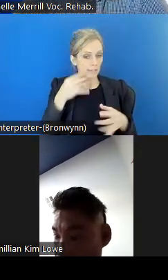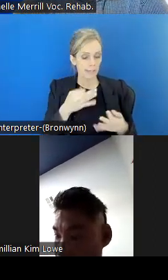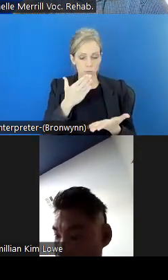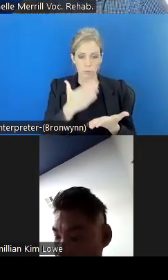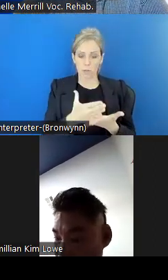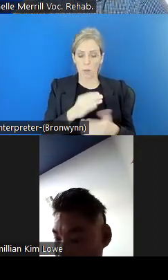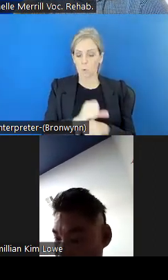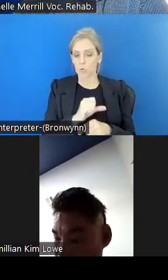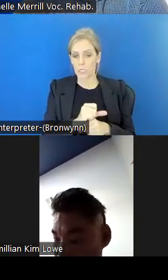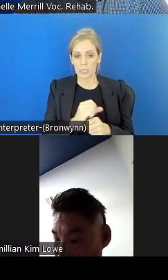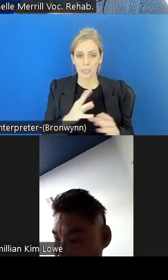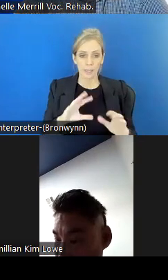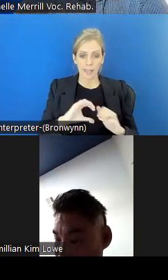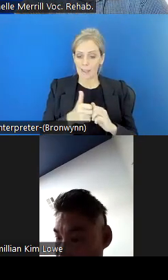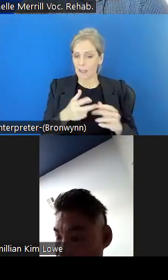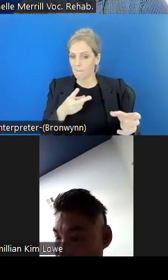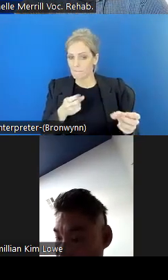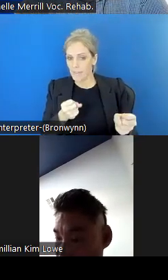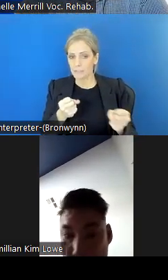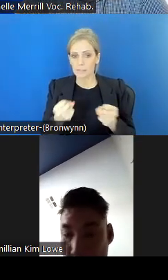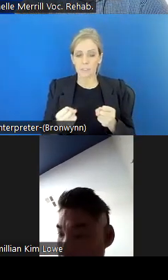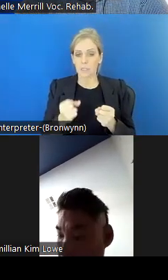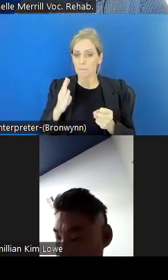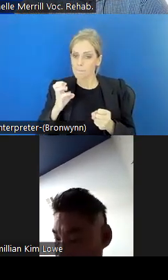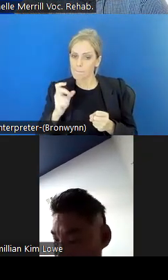get back on benefit if they need to, questions like that.